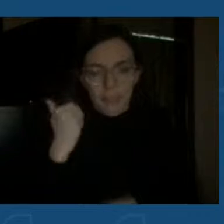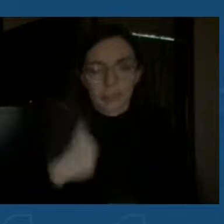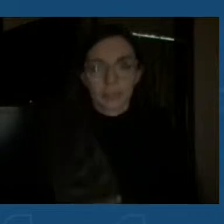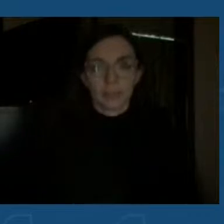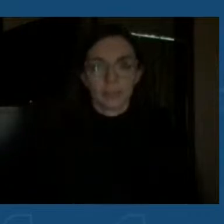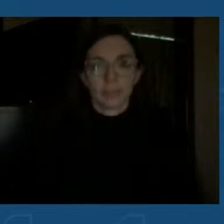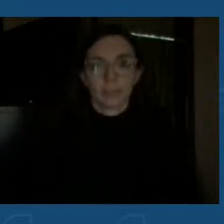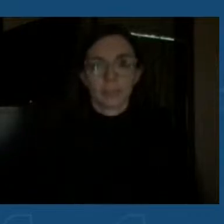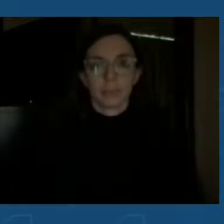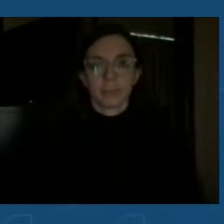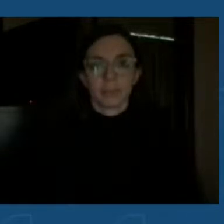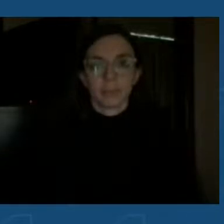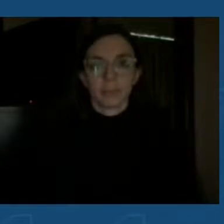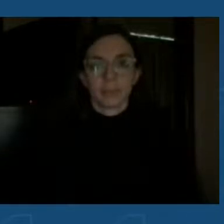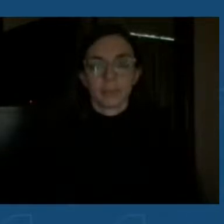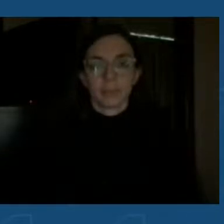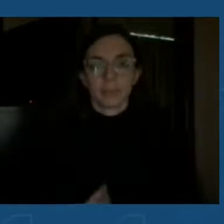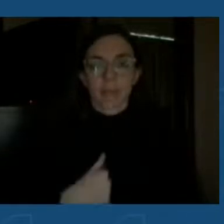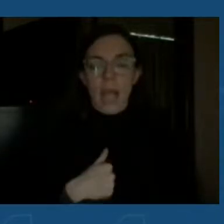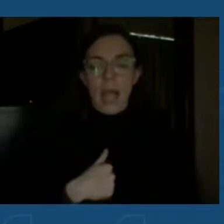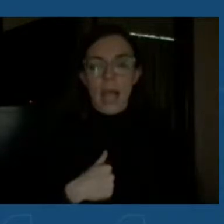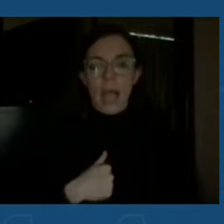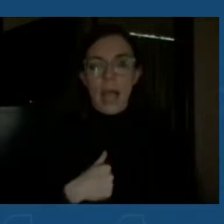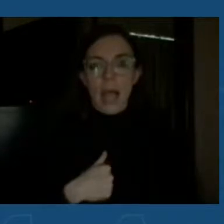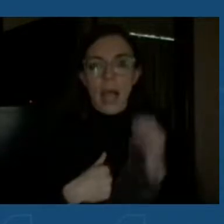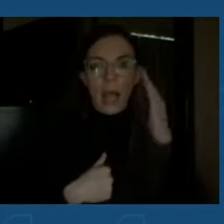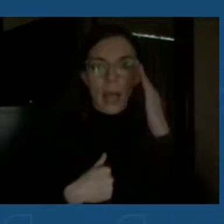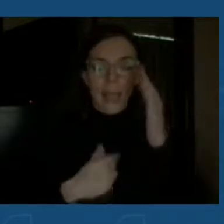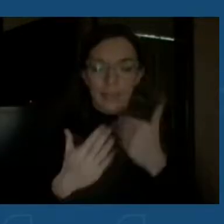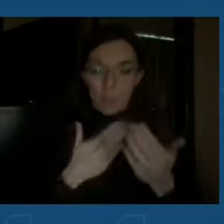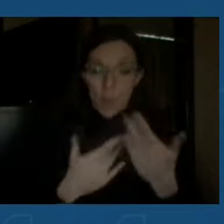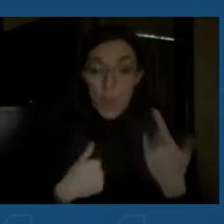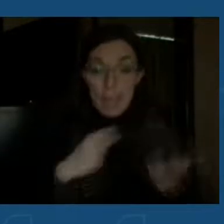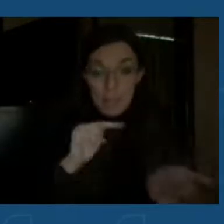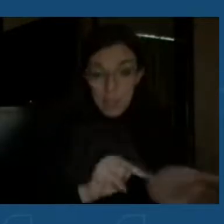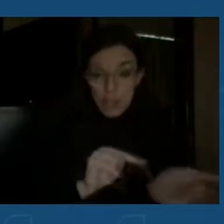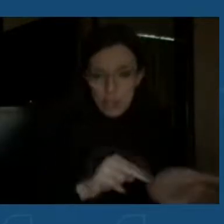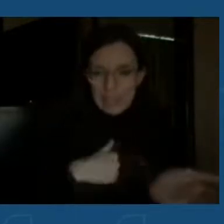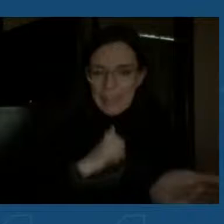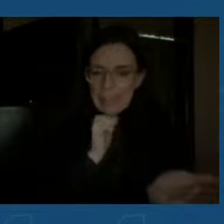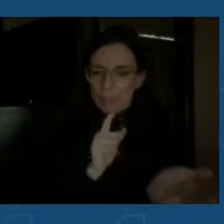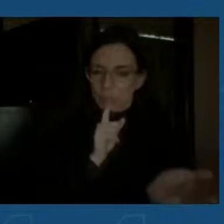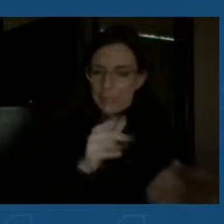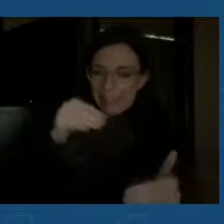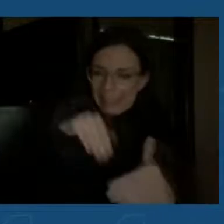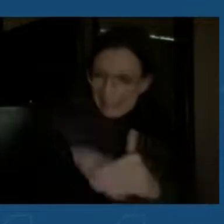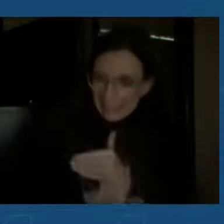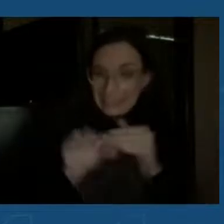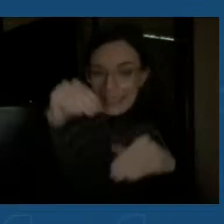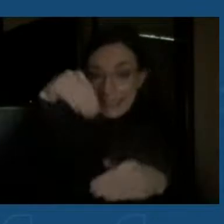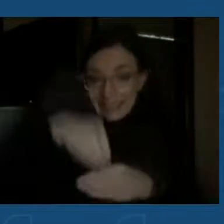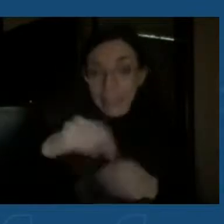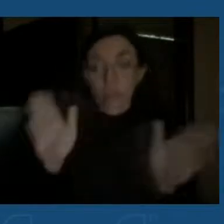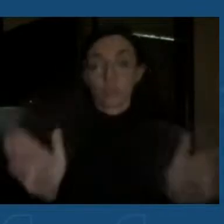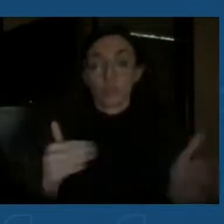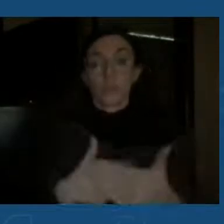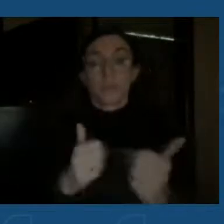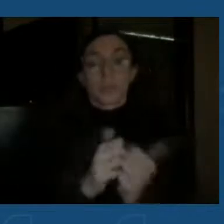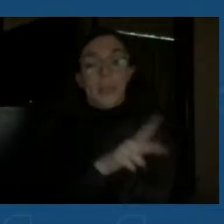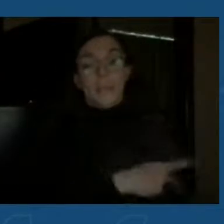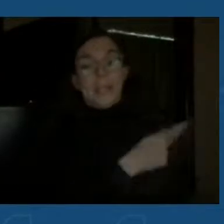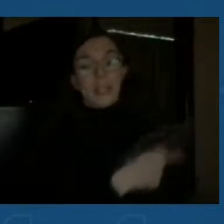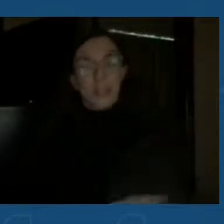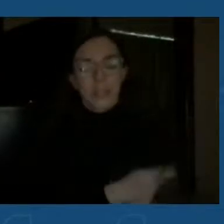I actually was in awe because although I am a nurse, I'm really not in the rooms with these patients. I don't know that I would